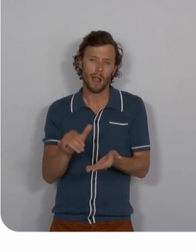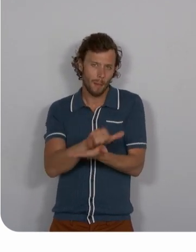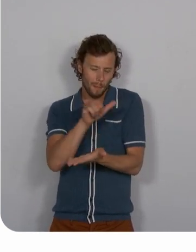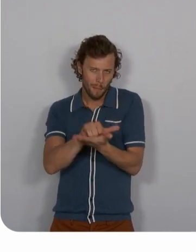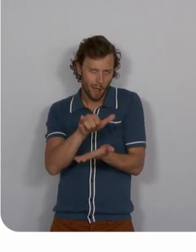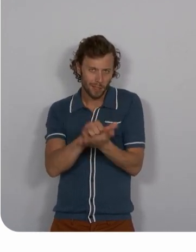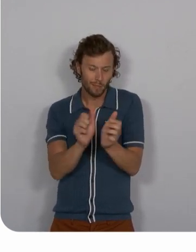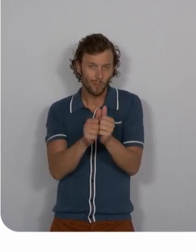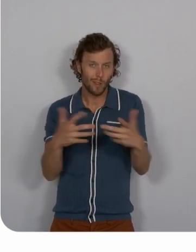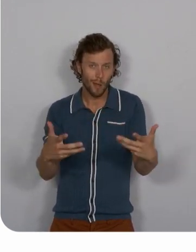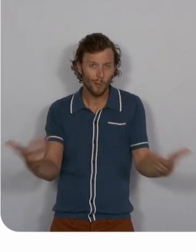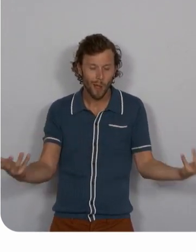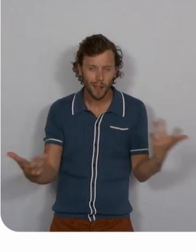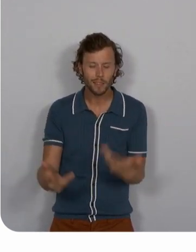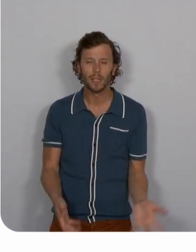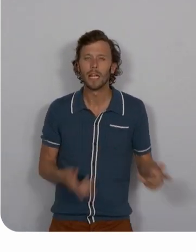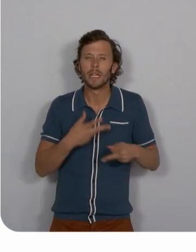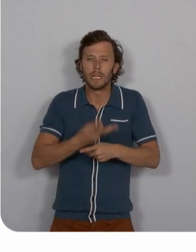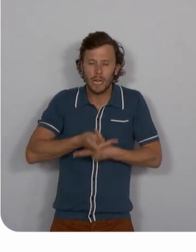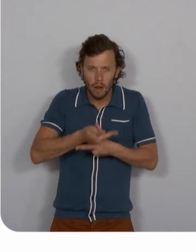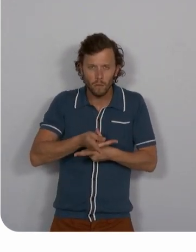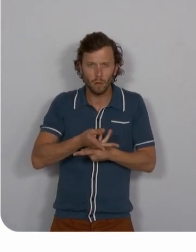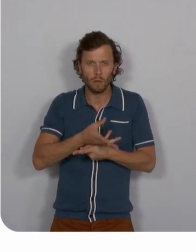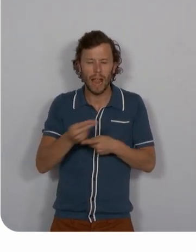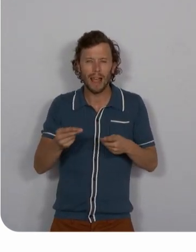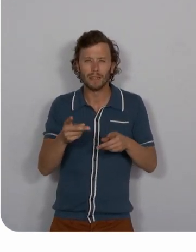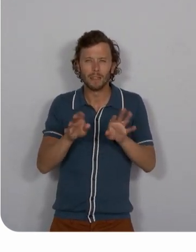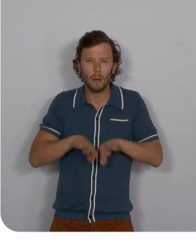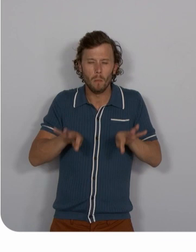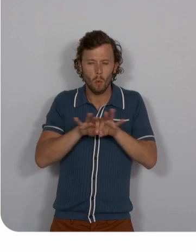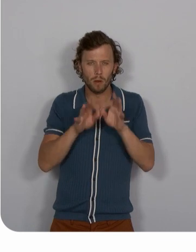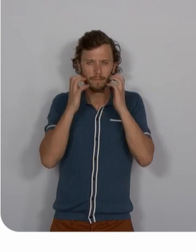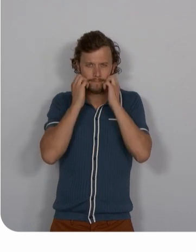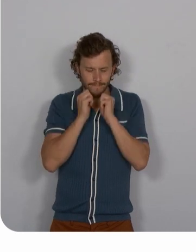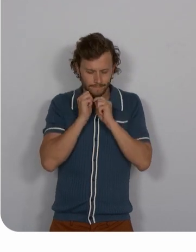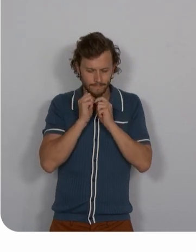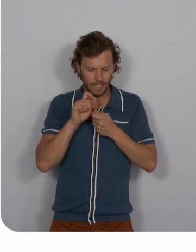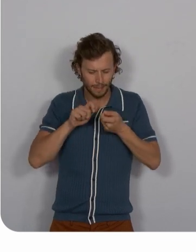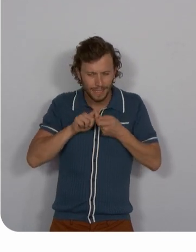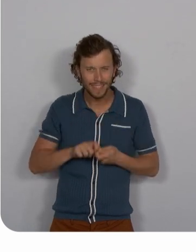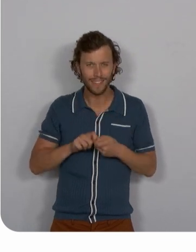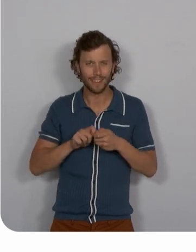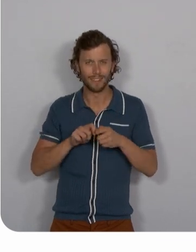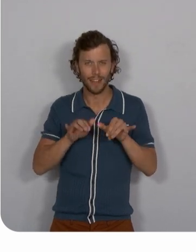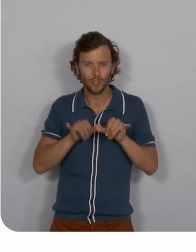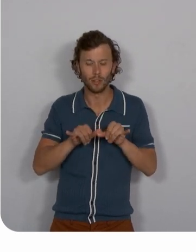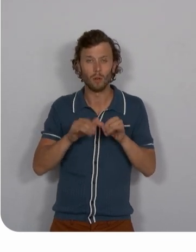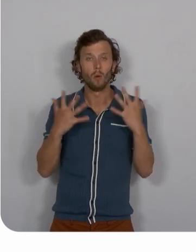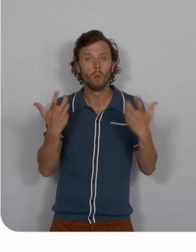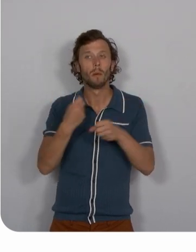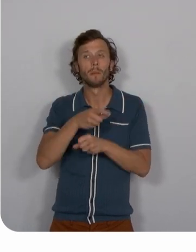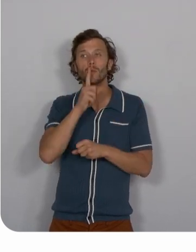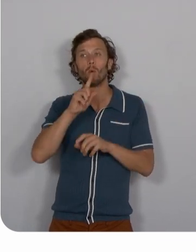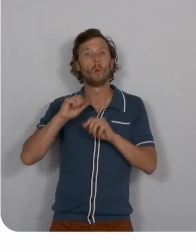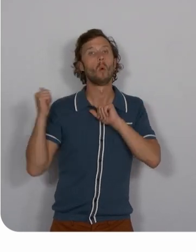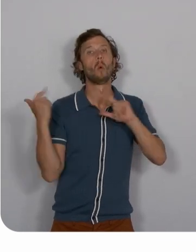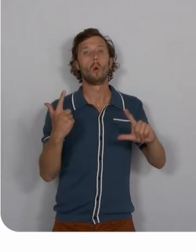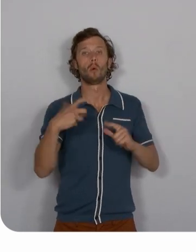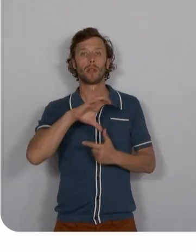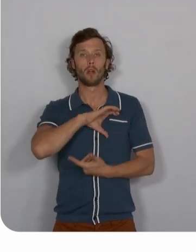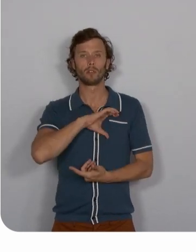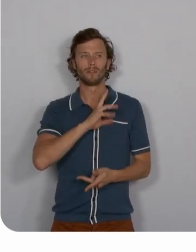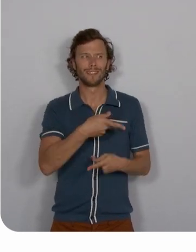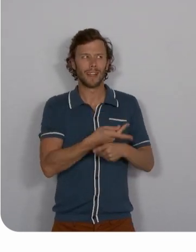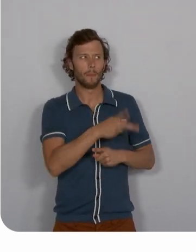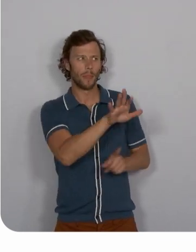without careful prompt engineering, so that each character and conversation can stay true to their unique